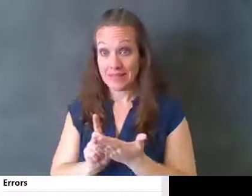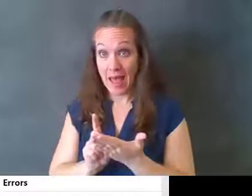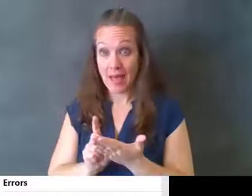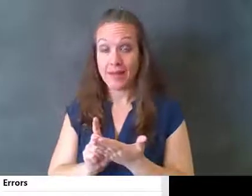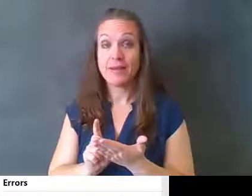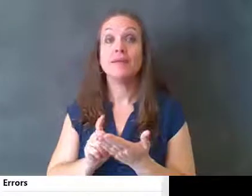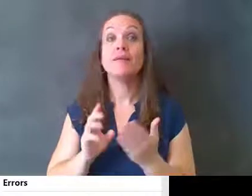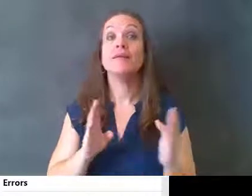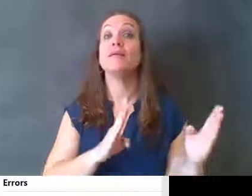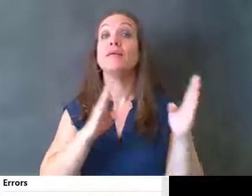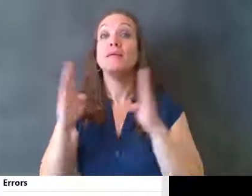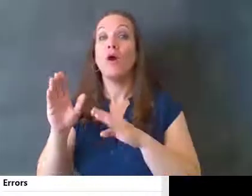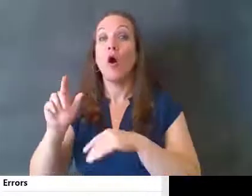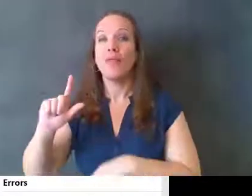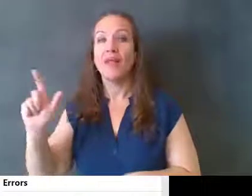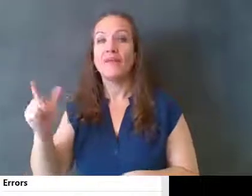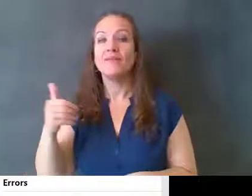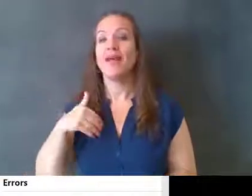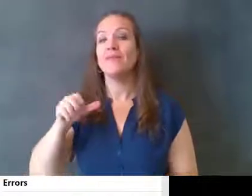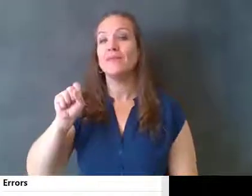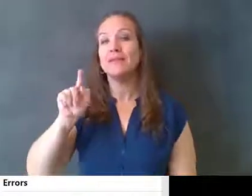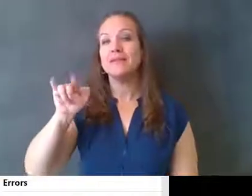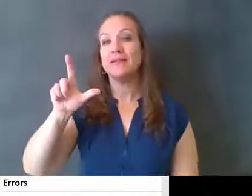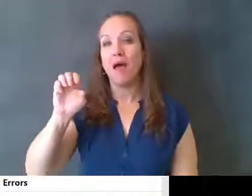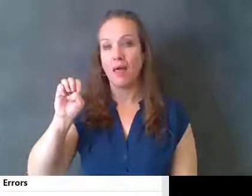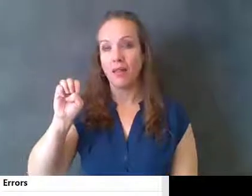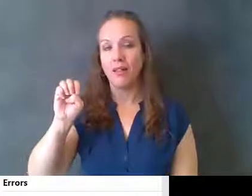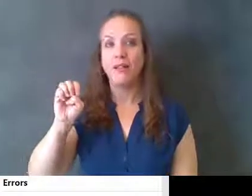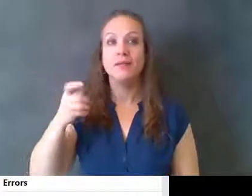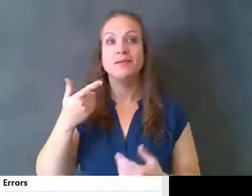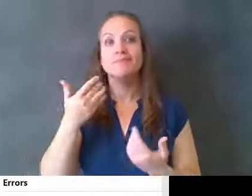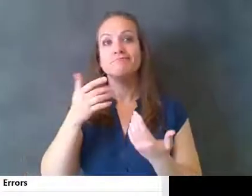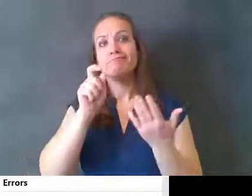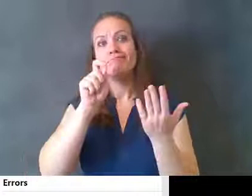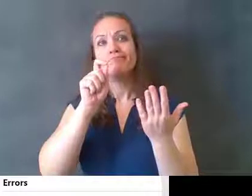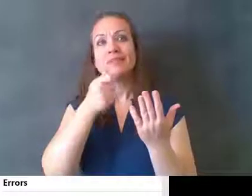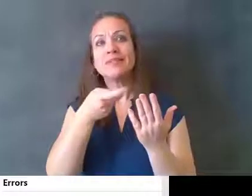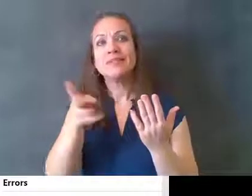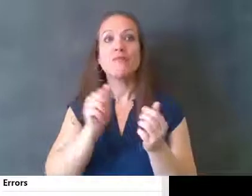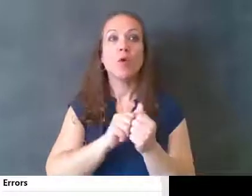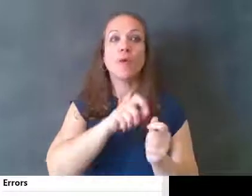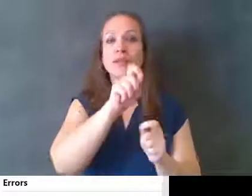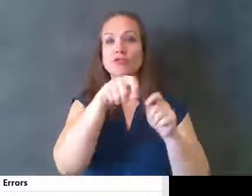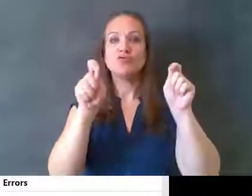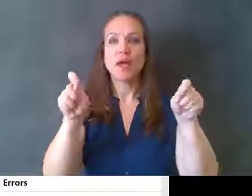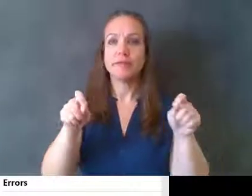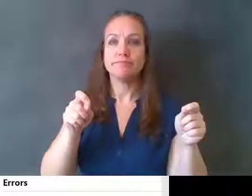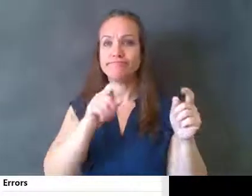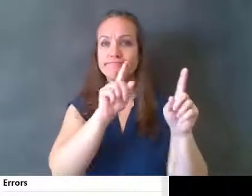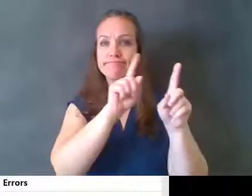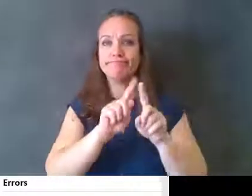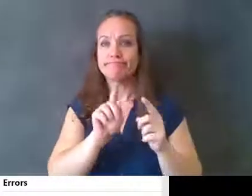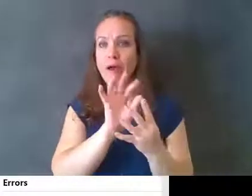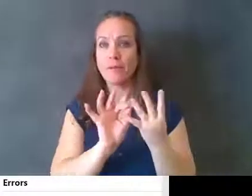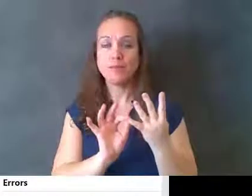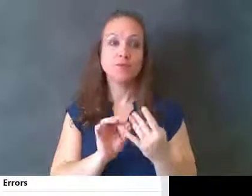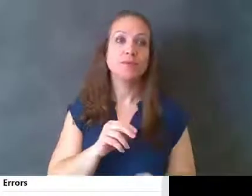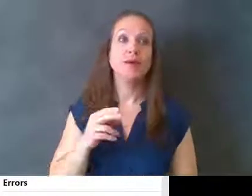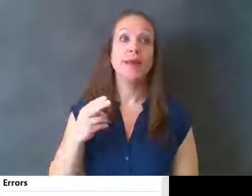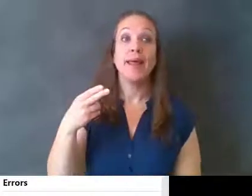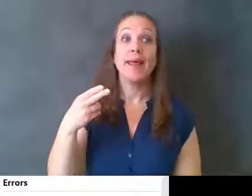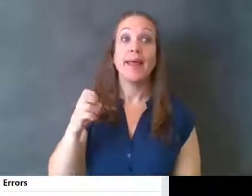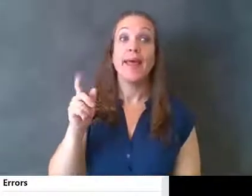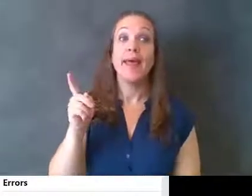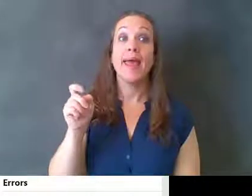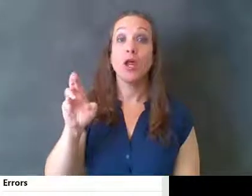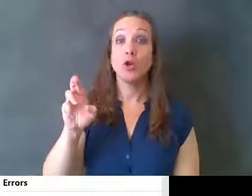Style Options with a few options here with check boxes next to them. The first option is Header Row, and you'll see